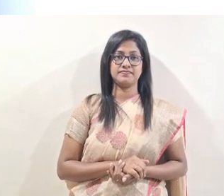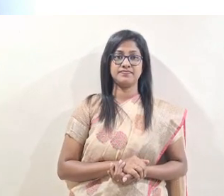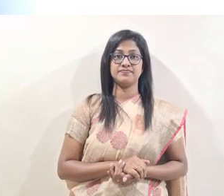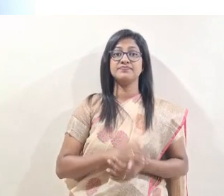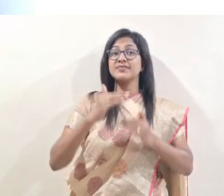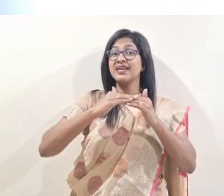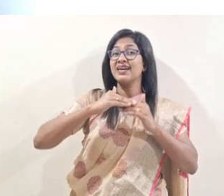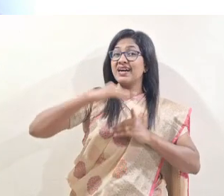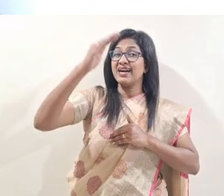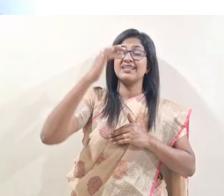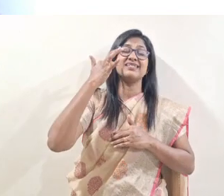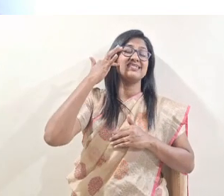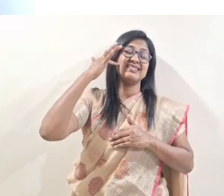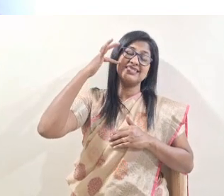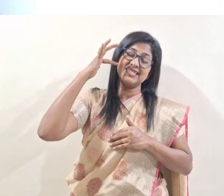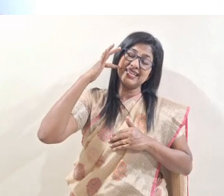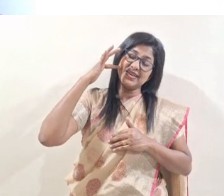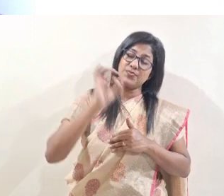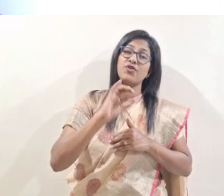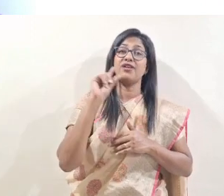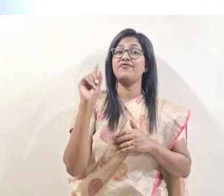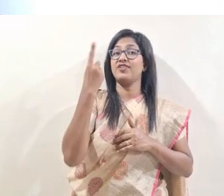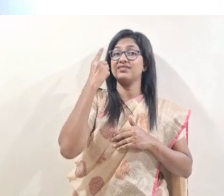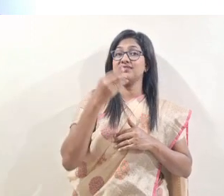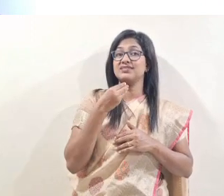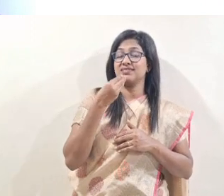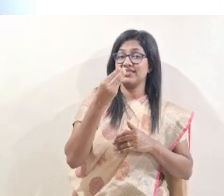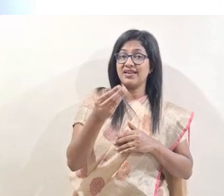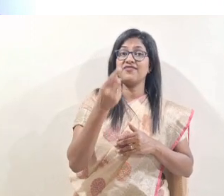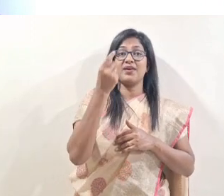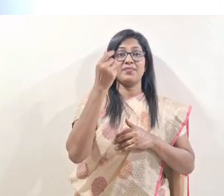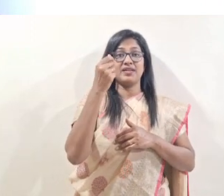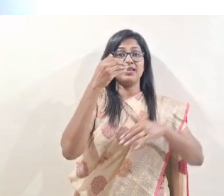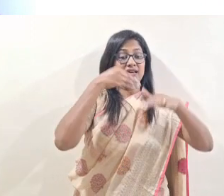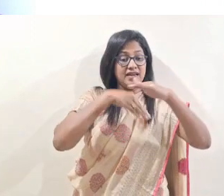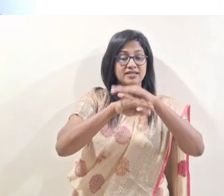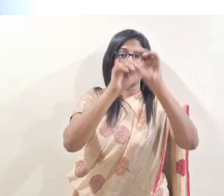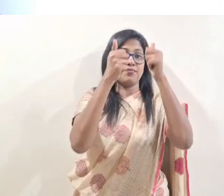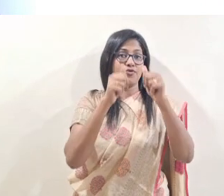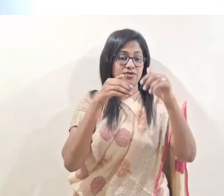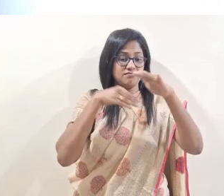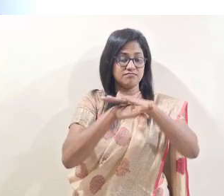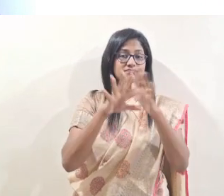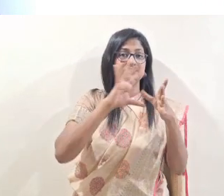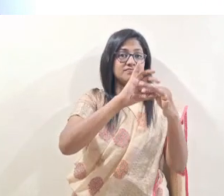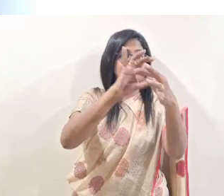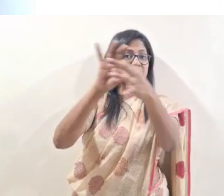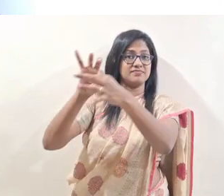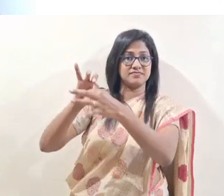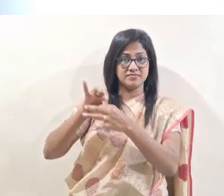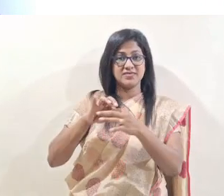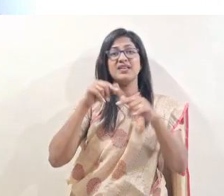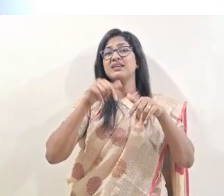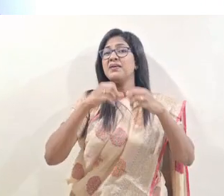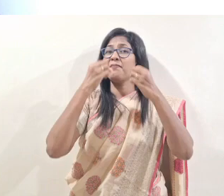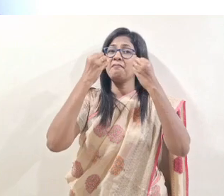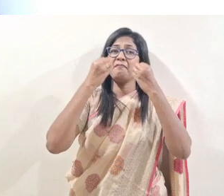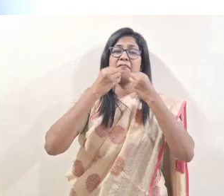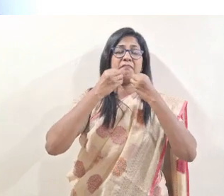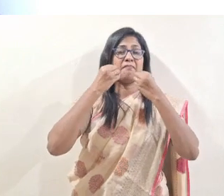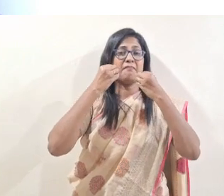Highest priority, of course, is needed to be given to intermodal integration. There are so many